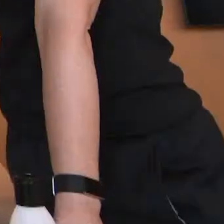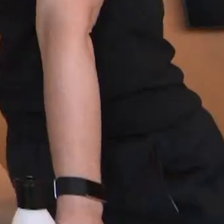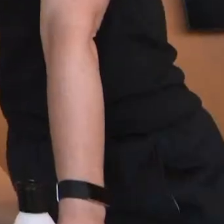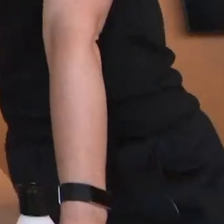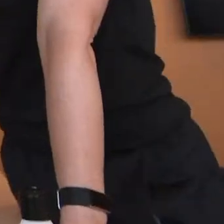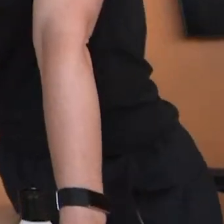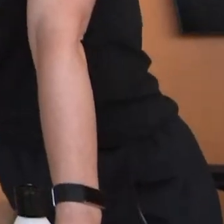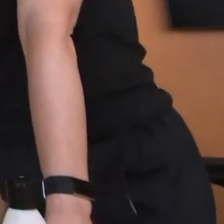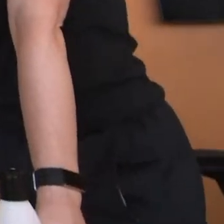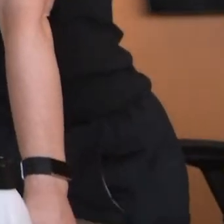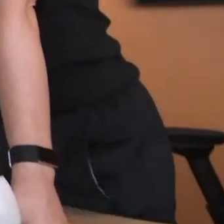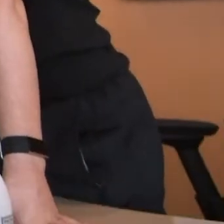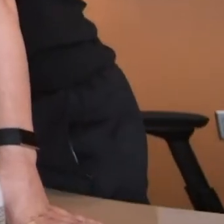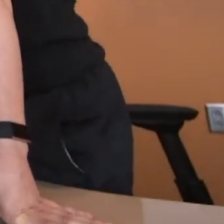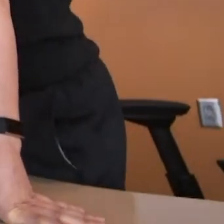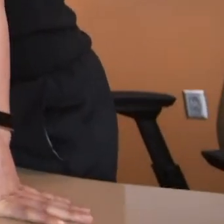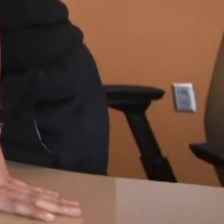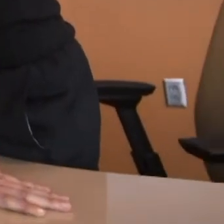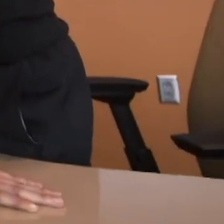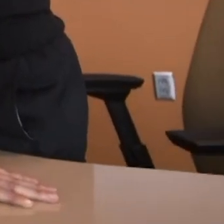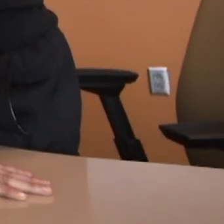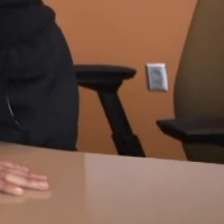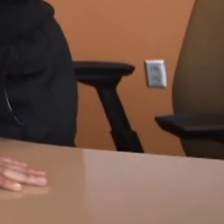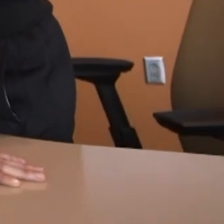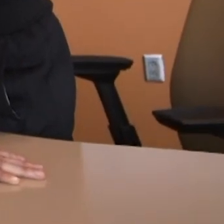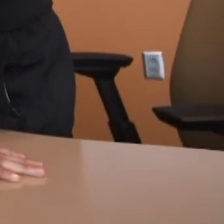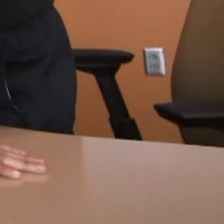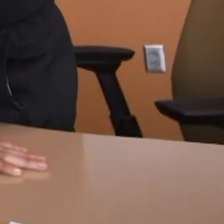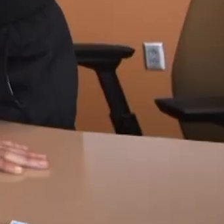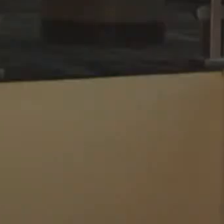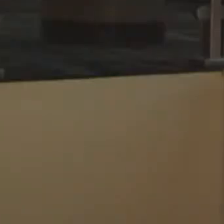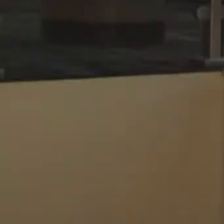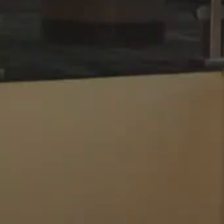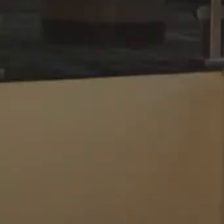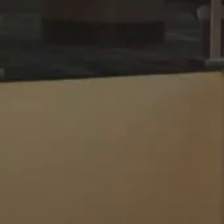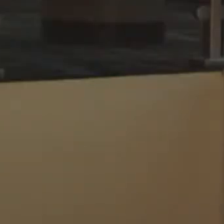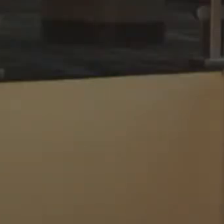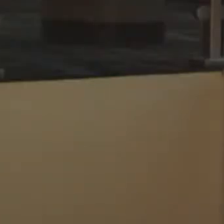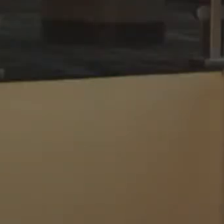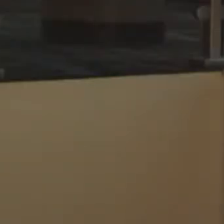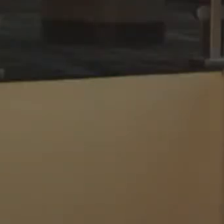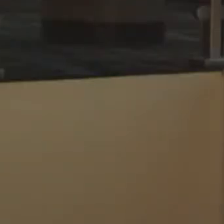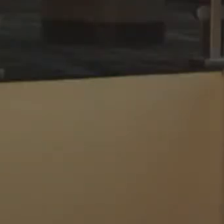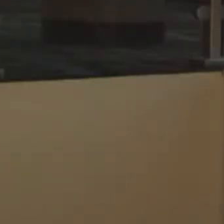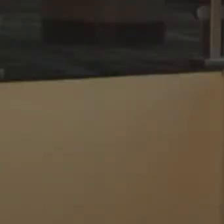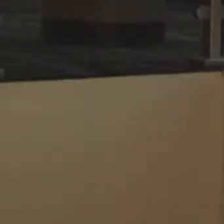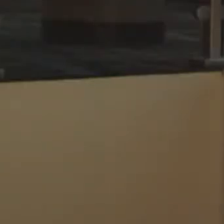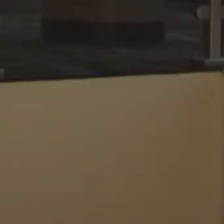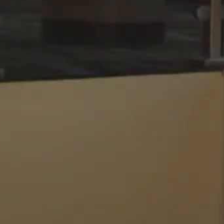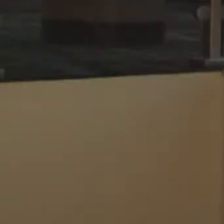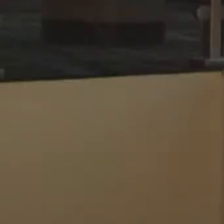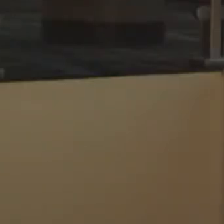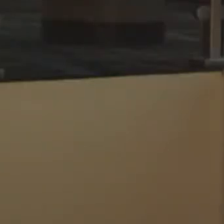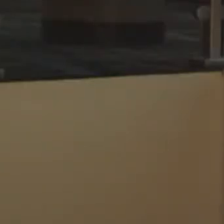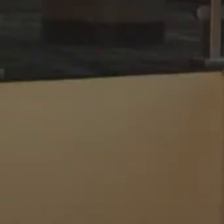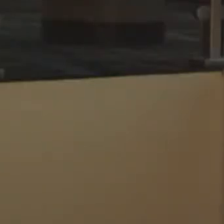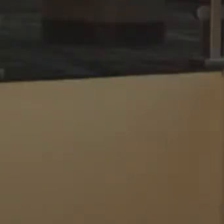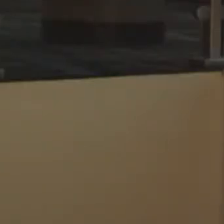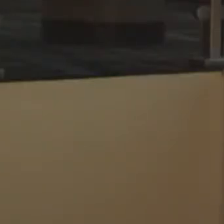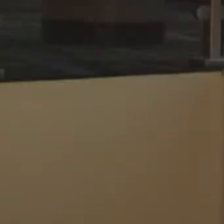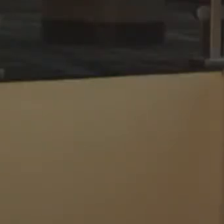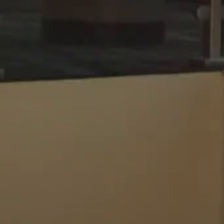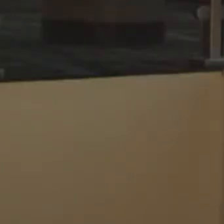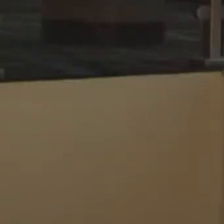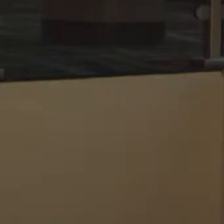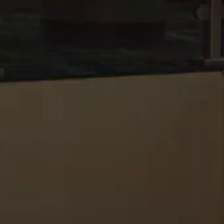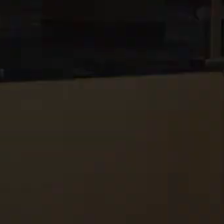get you in the right program and make you feel comfortable, and just know that no matter what that activity is, we can help you achieve